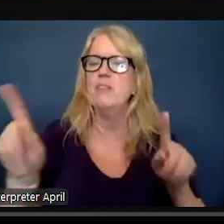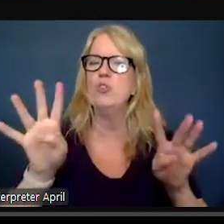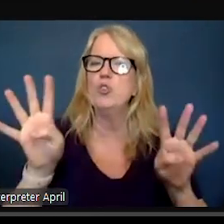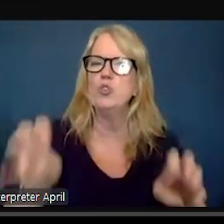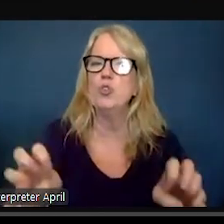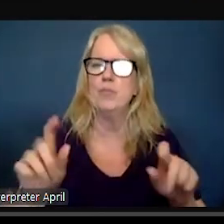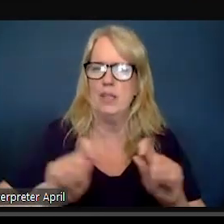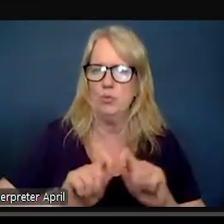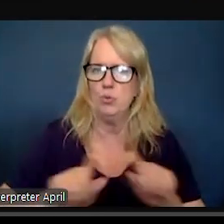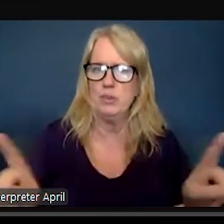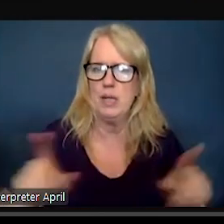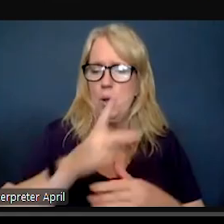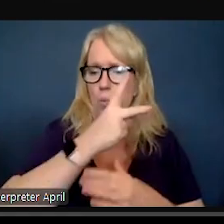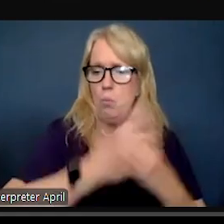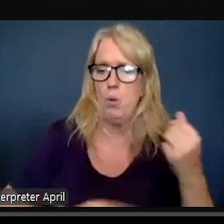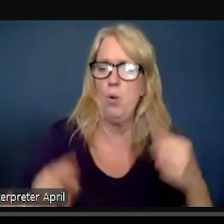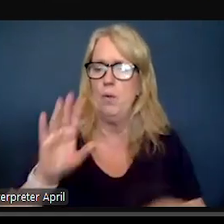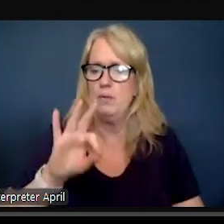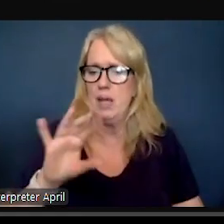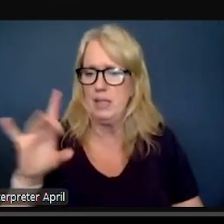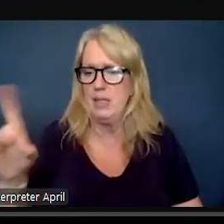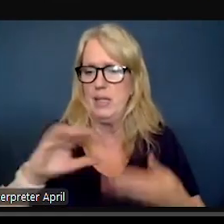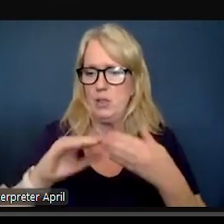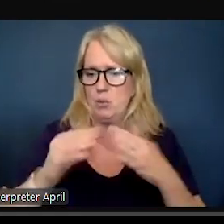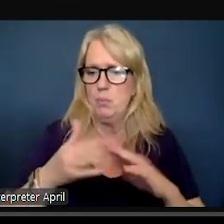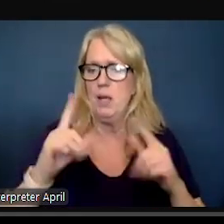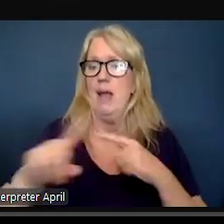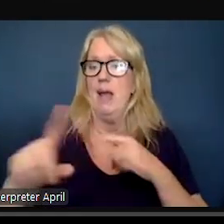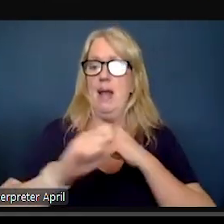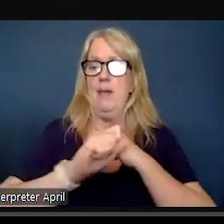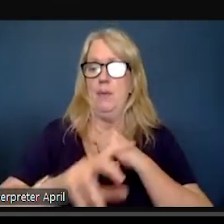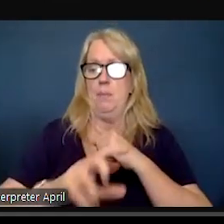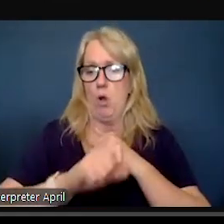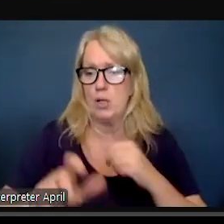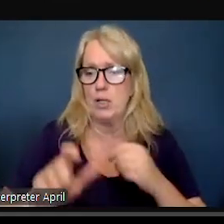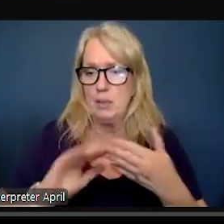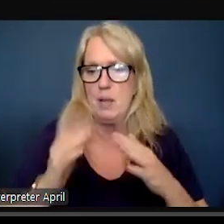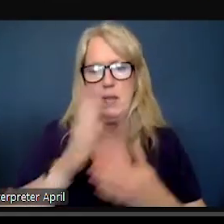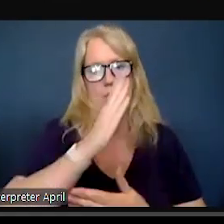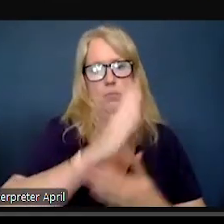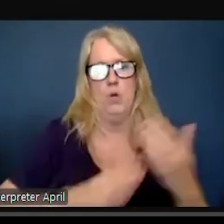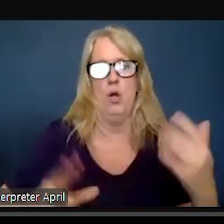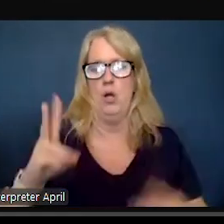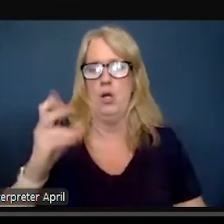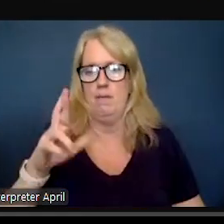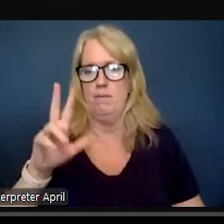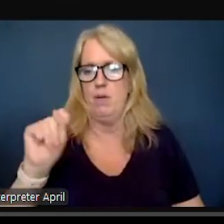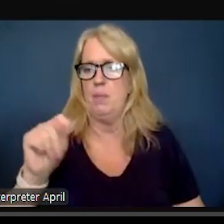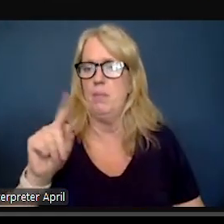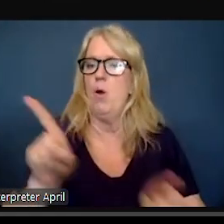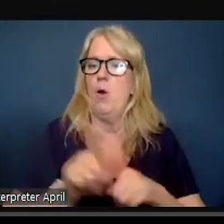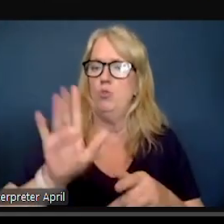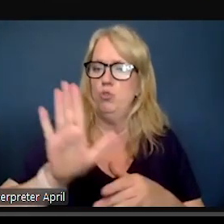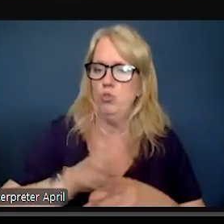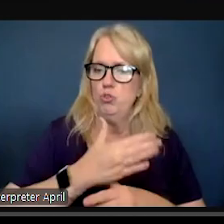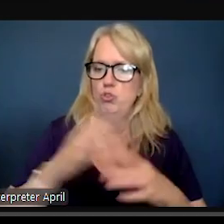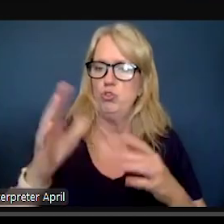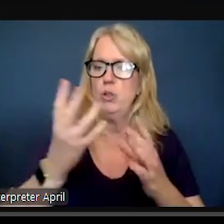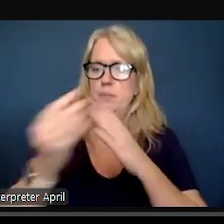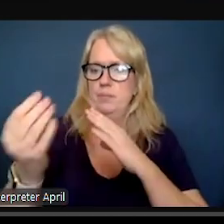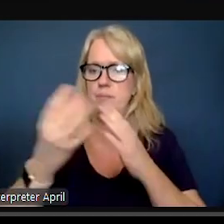sent out to both the 988 Communications and Marketing Committee, that's a part of Vibrant, and then was also shared externally